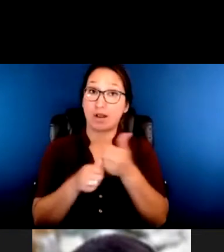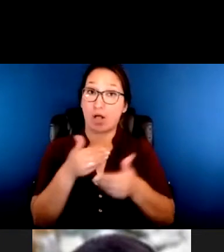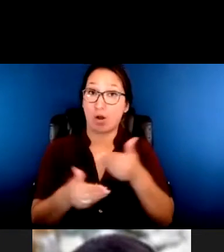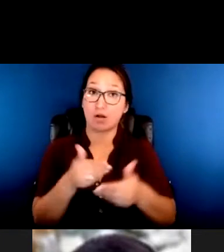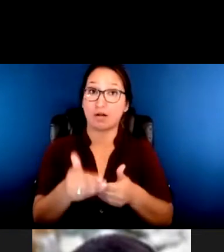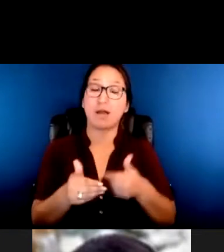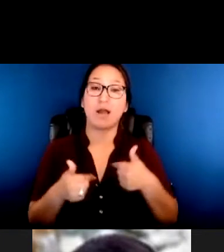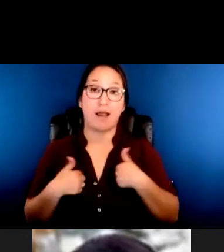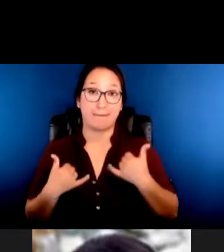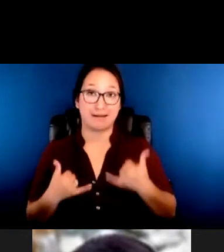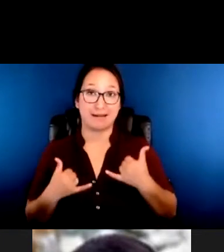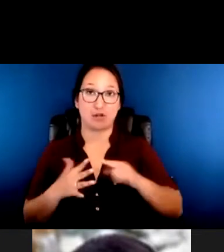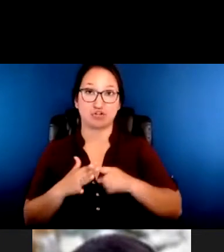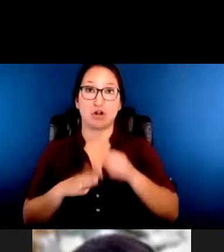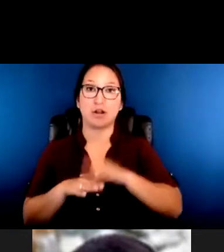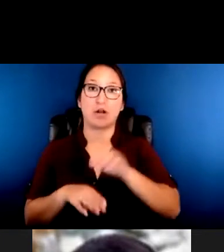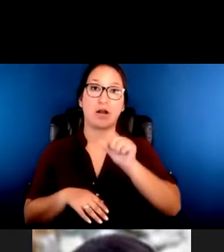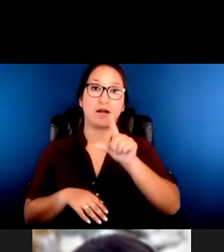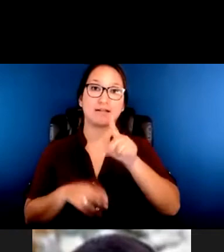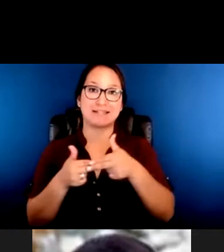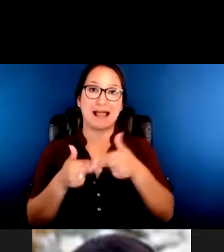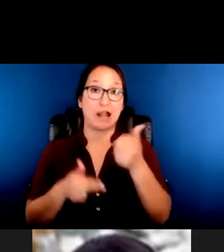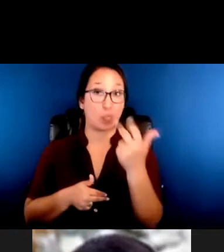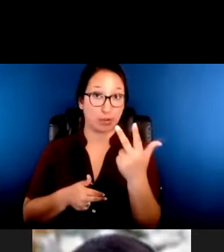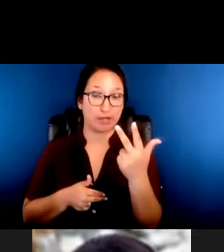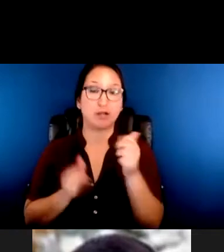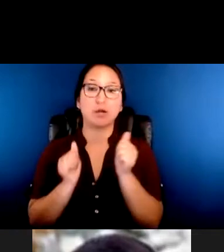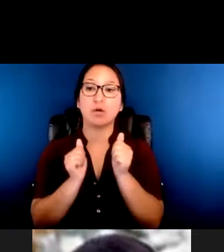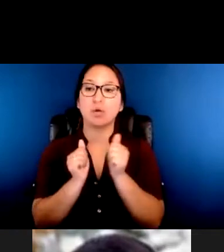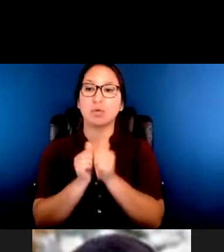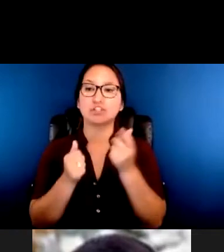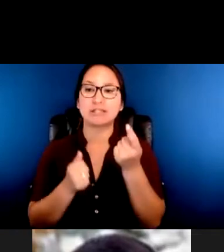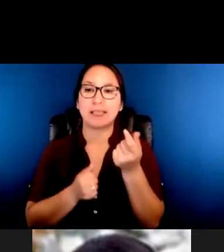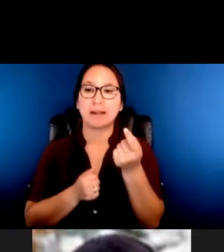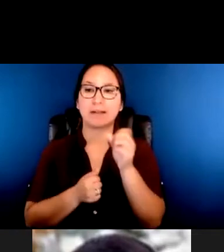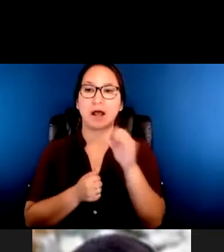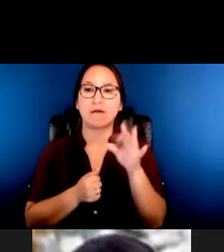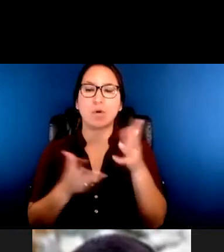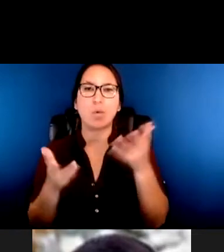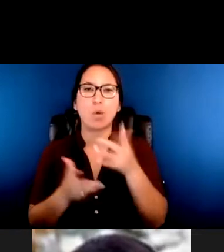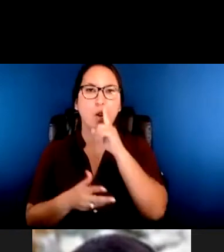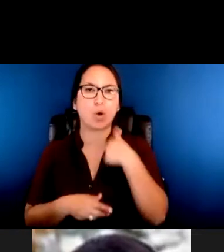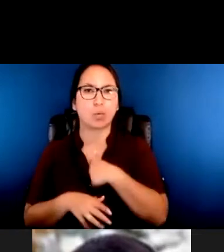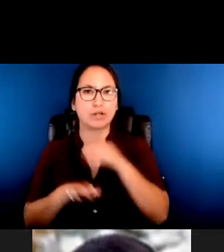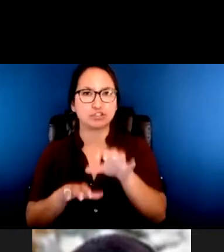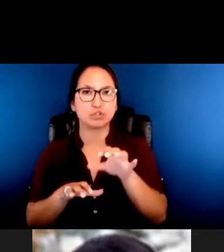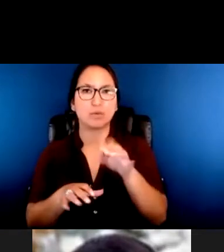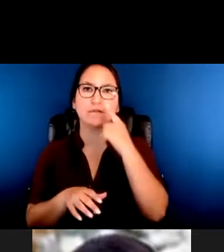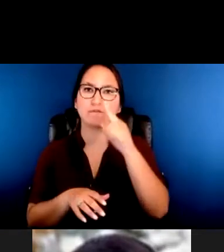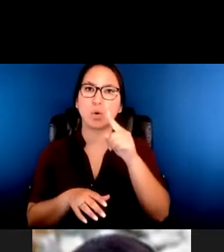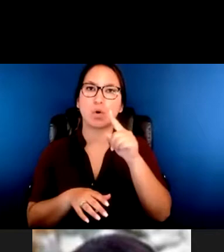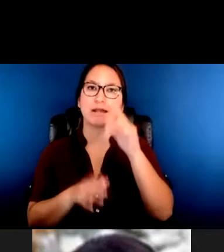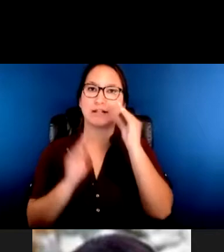am now starting on slide 3, which is a little bit of what are we doing as far as instructional